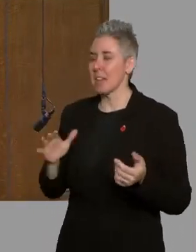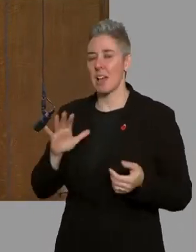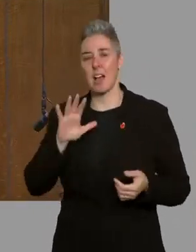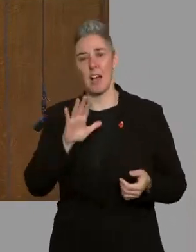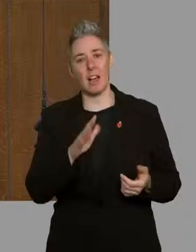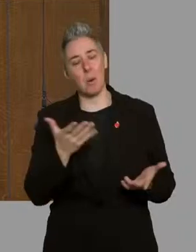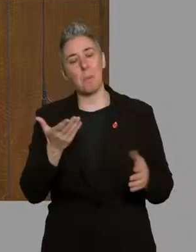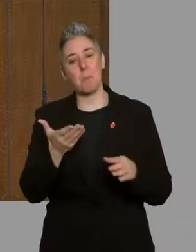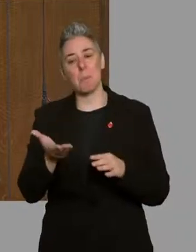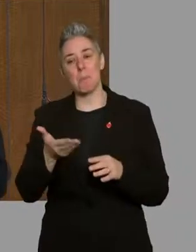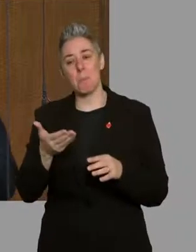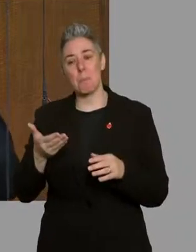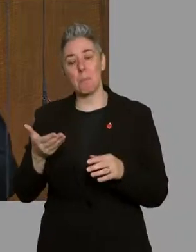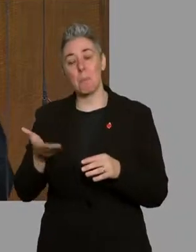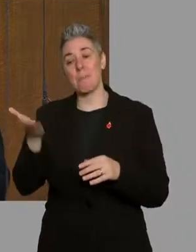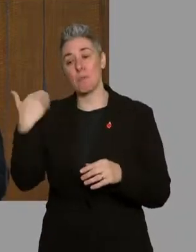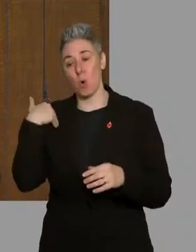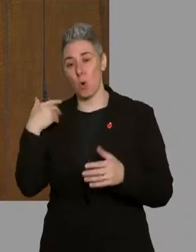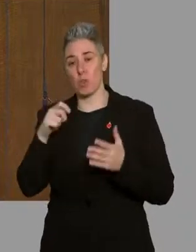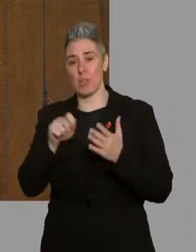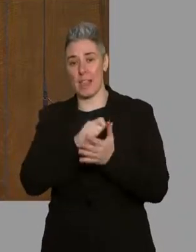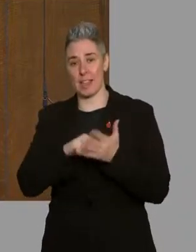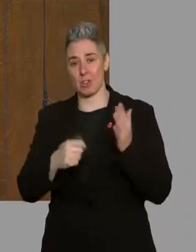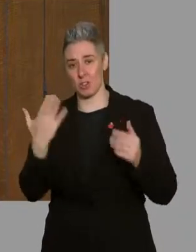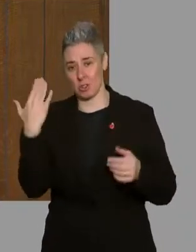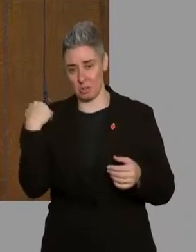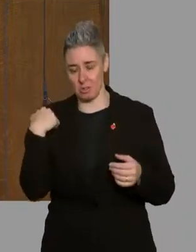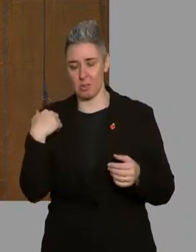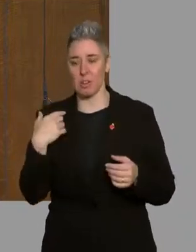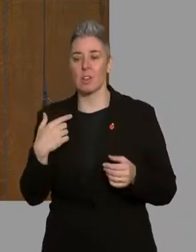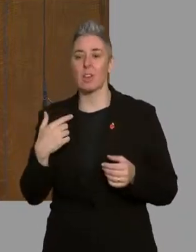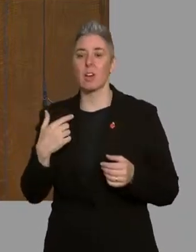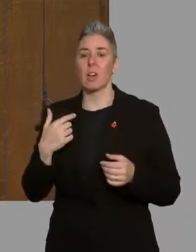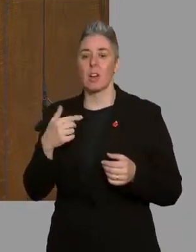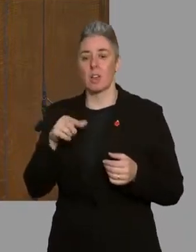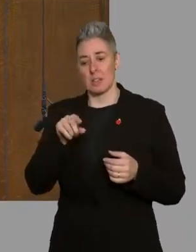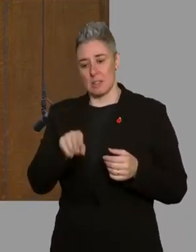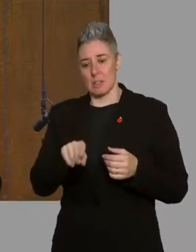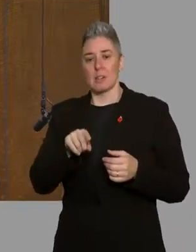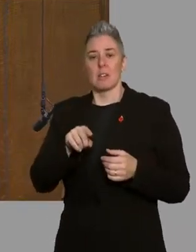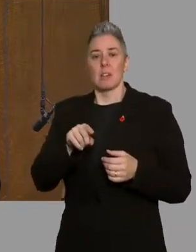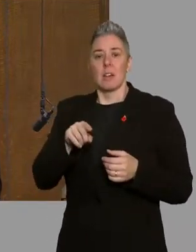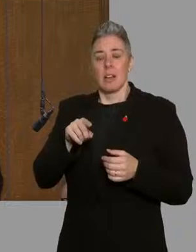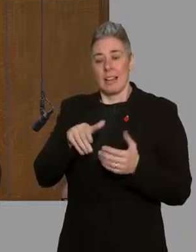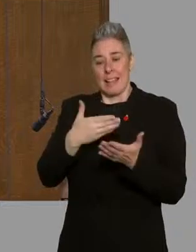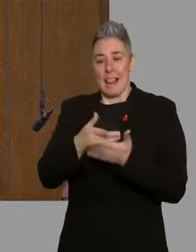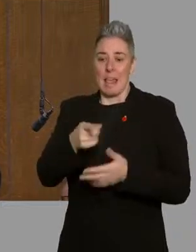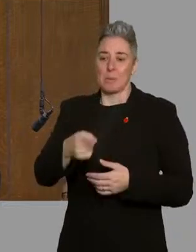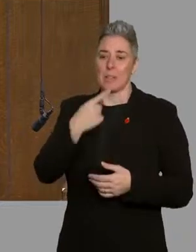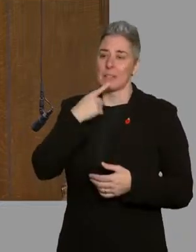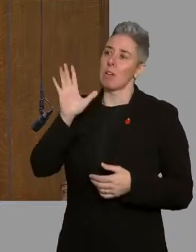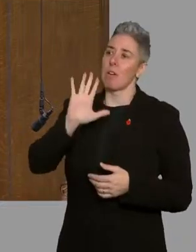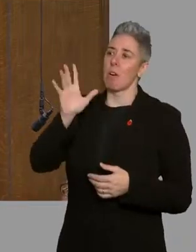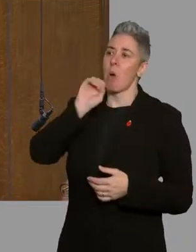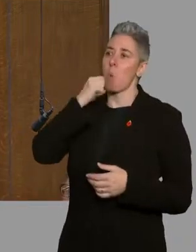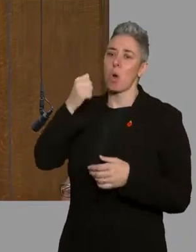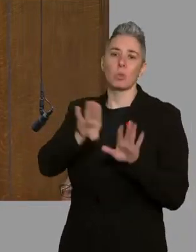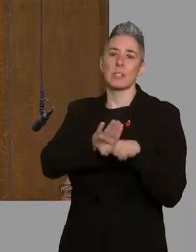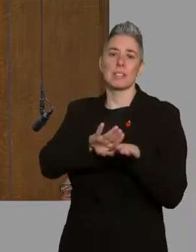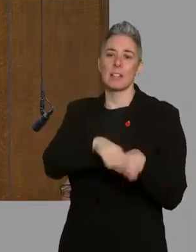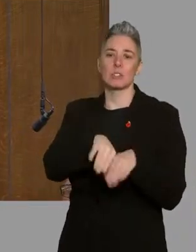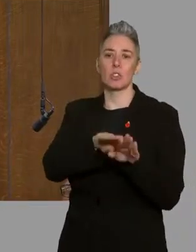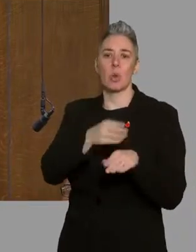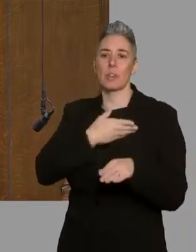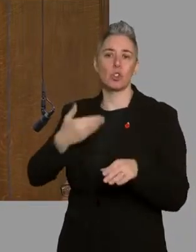Before the election, he claimed that he would not put up national insurance contributions. He put it up. Before the election, he claimed